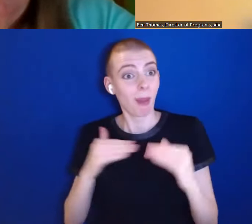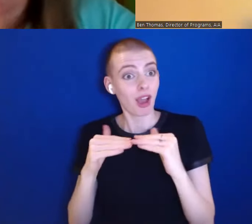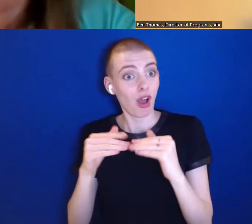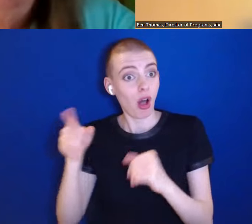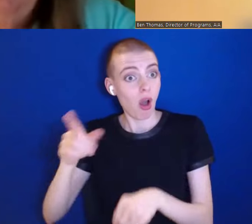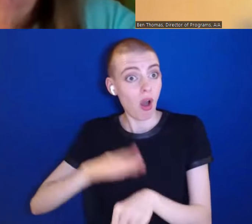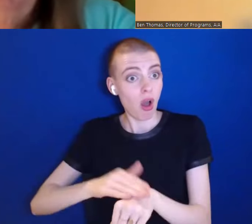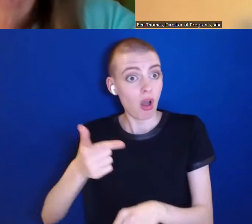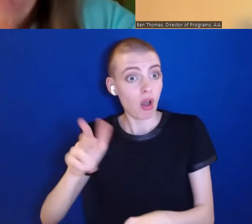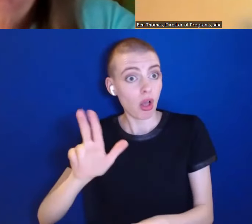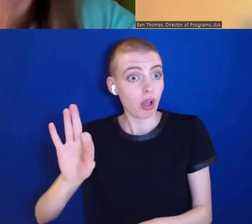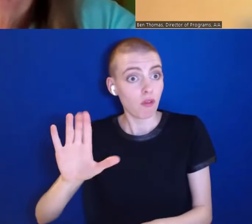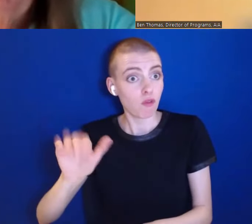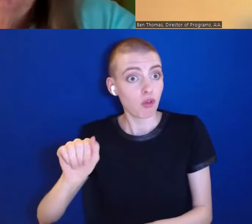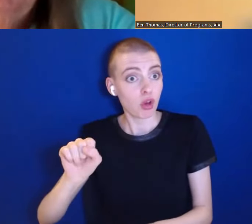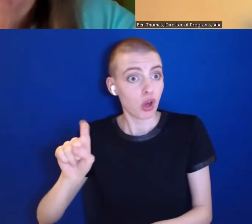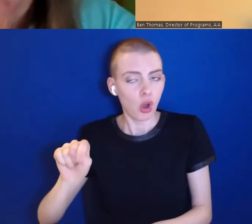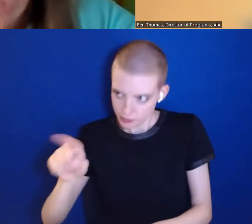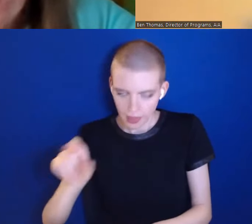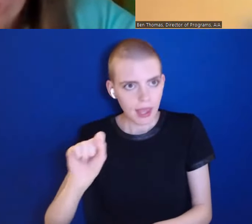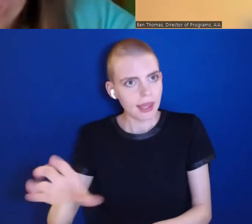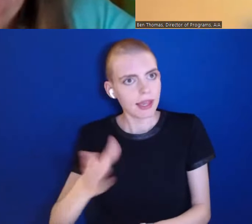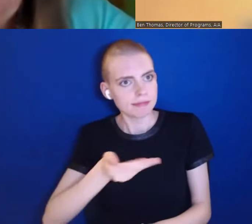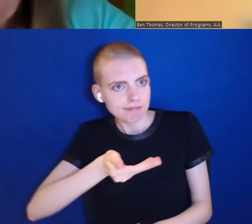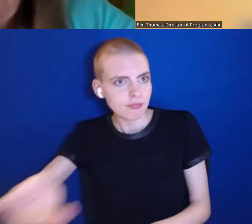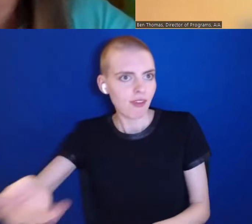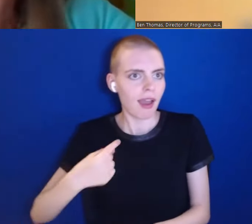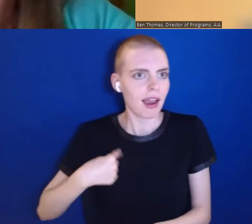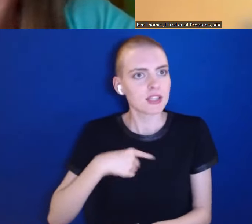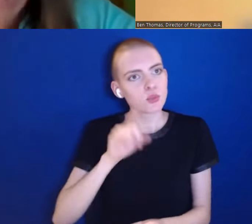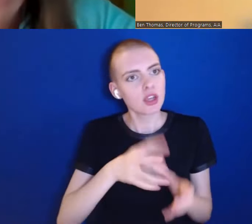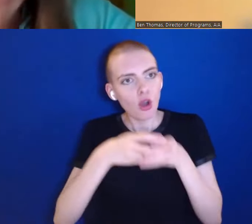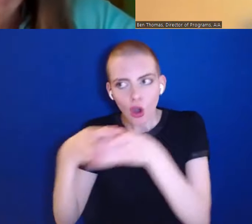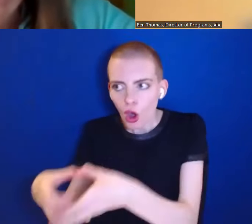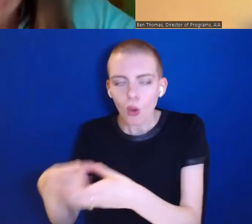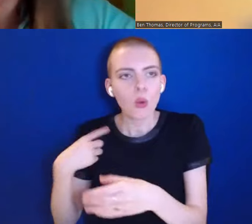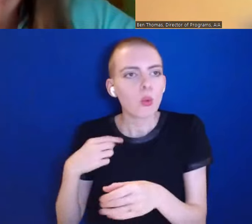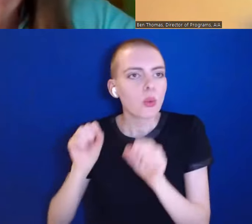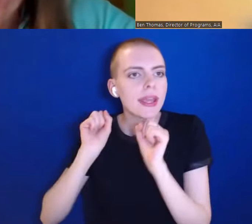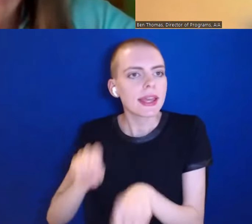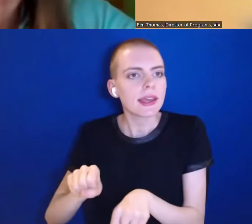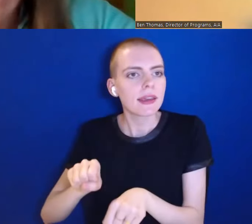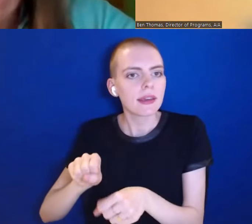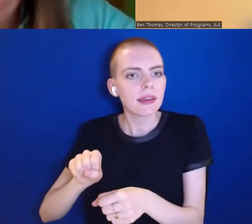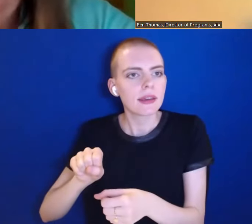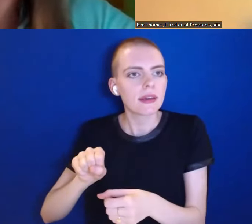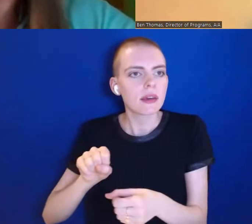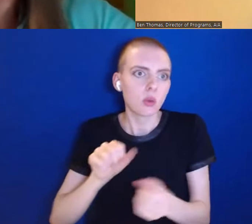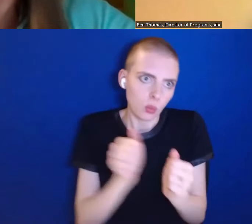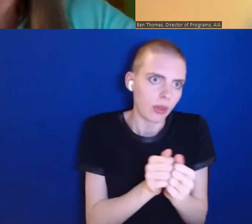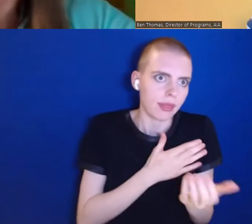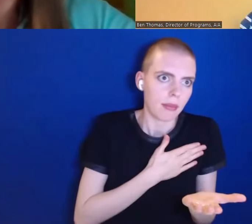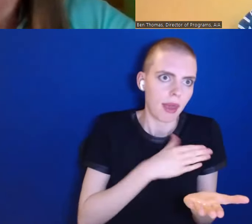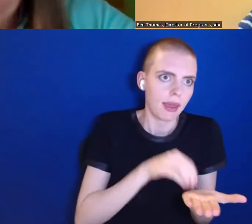Leo and or invite us over if they're in Louisiana or nearby, and my students would probably love to